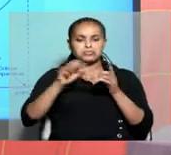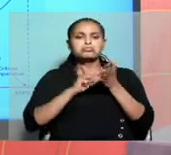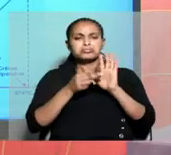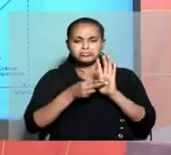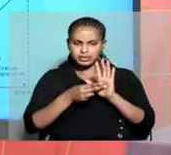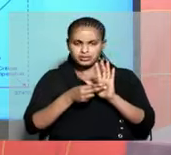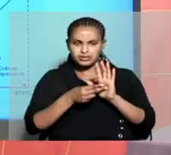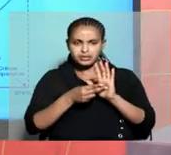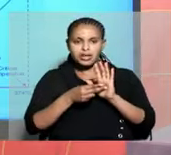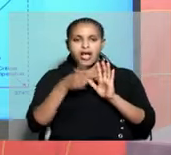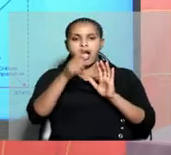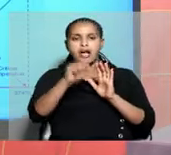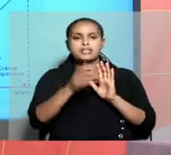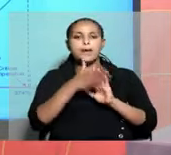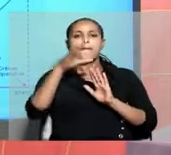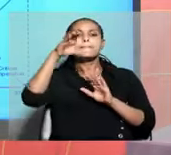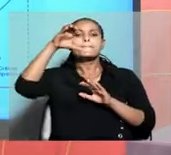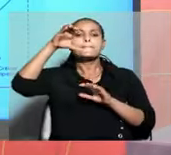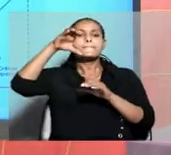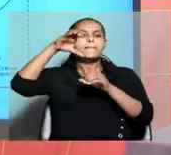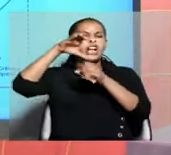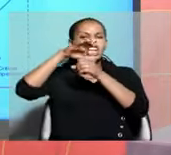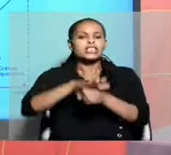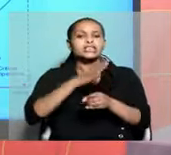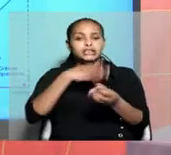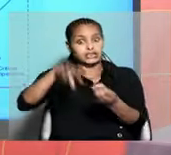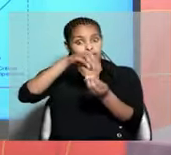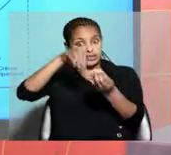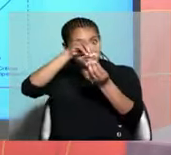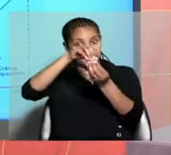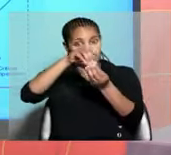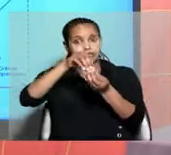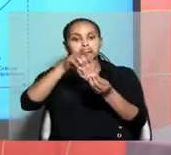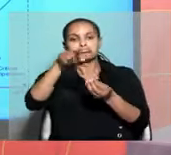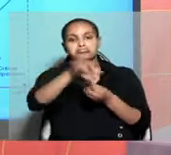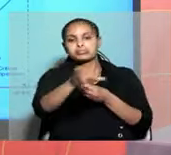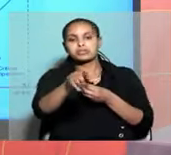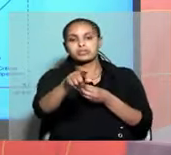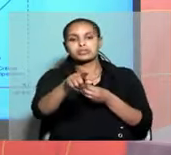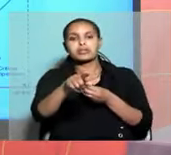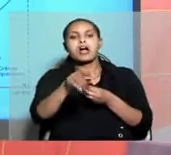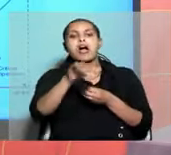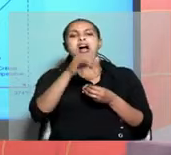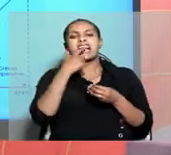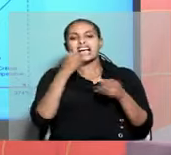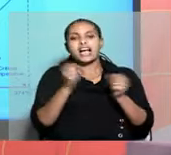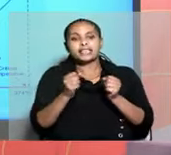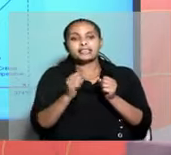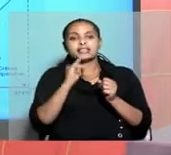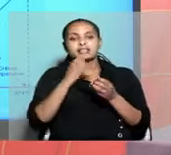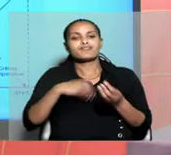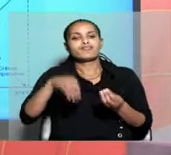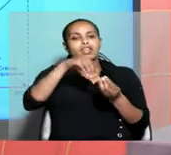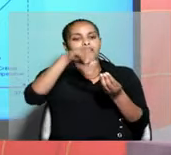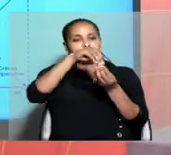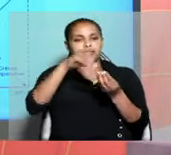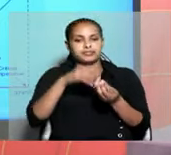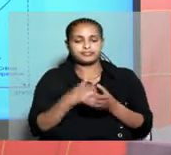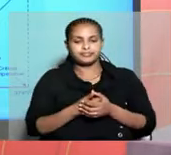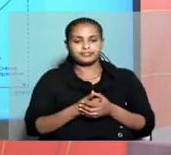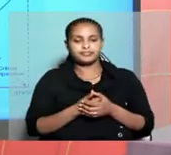mean? As pressure increase, sublimation of ice also